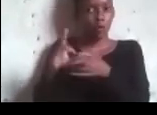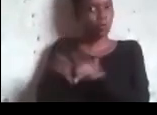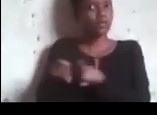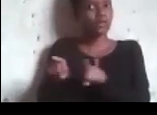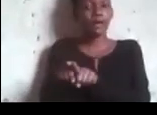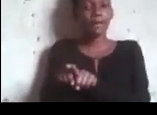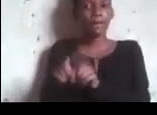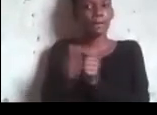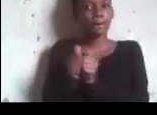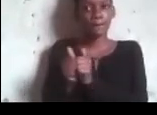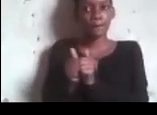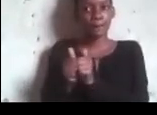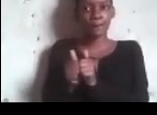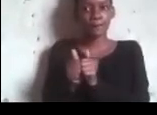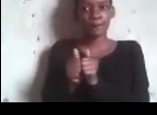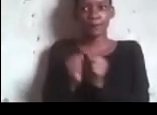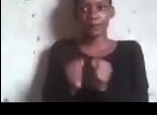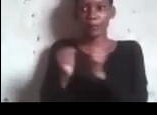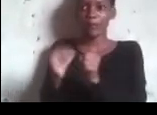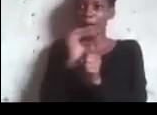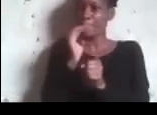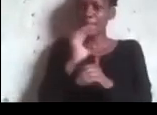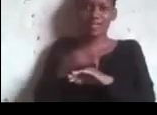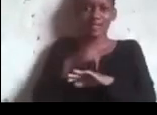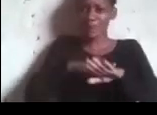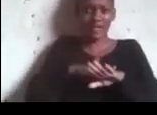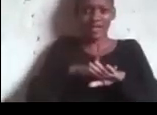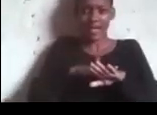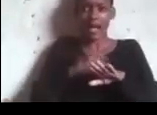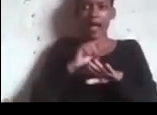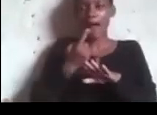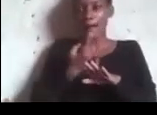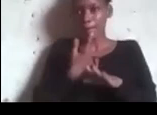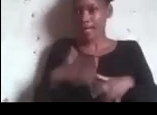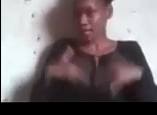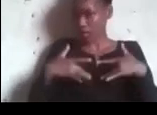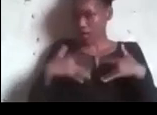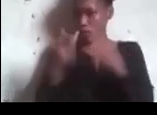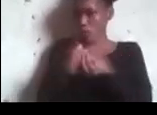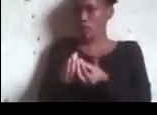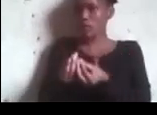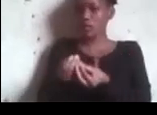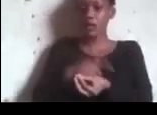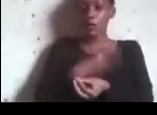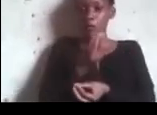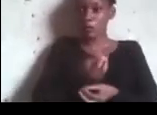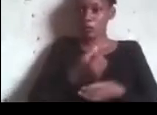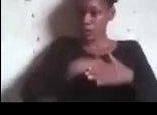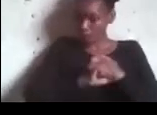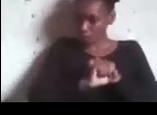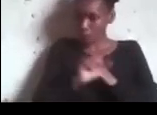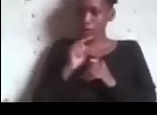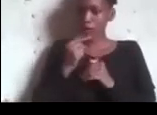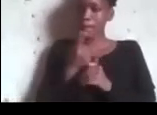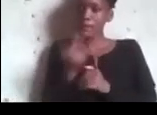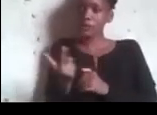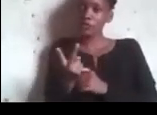not necessarily mean that they are married. So if they are living together at the time of the child's birth, the father